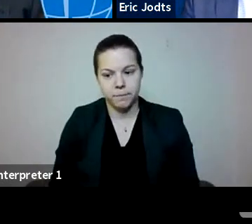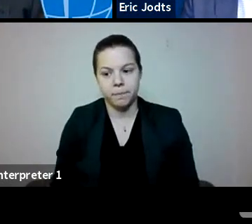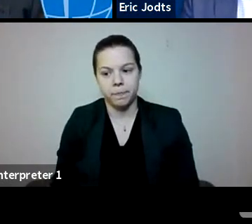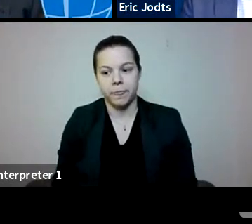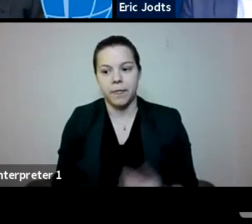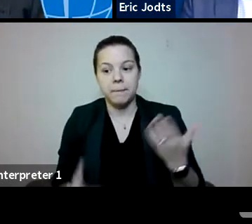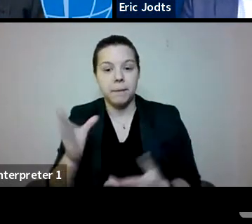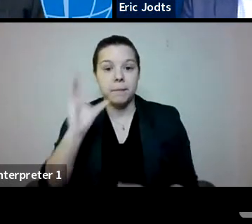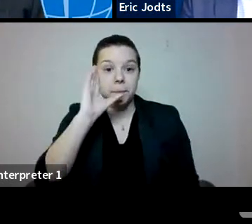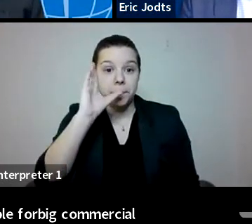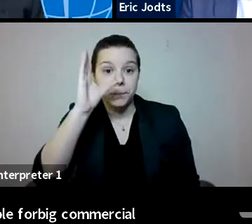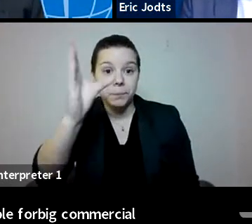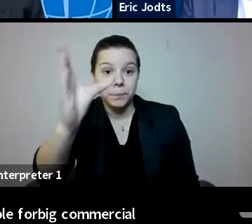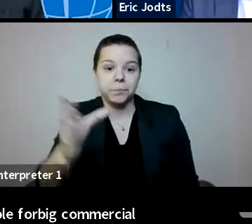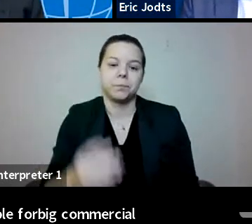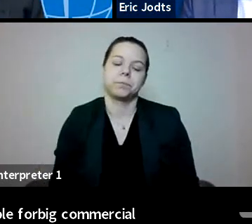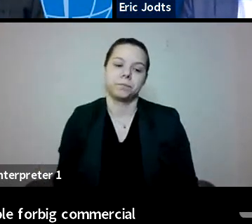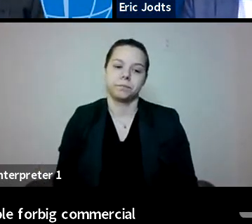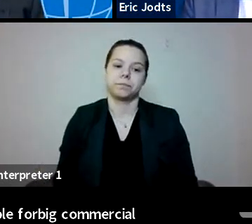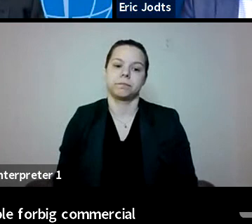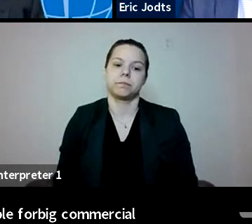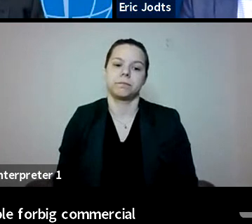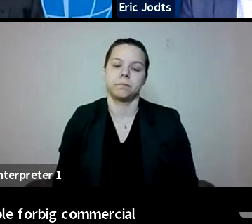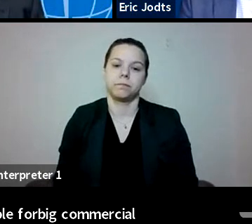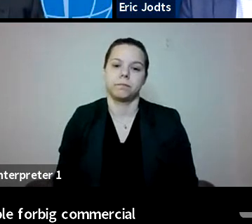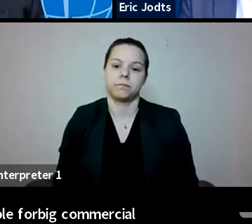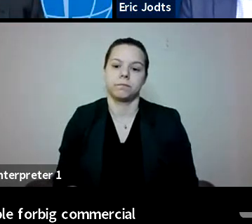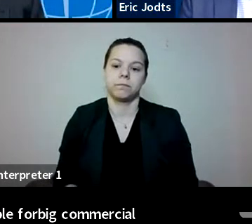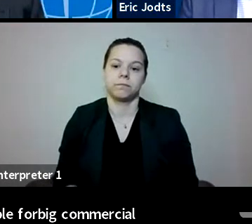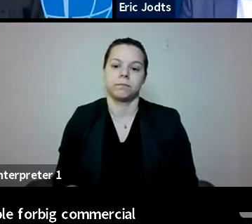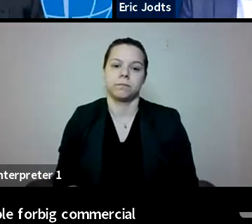maybe someday it will be.